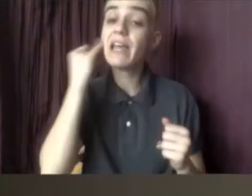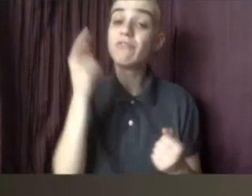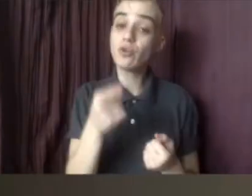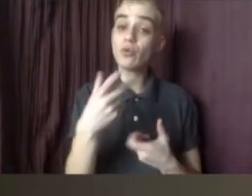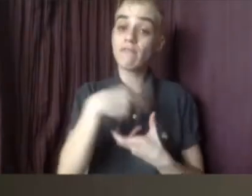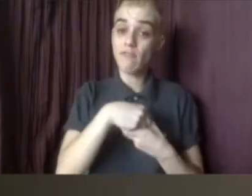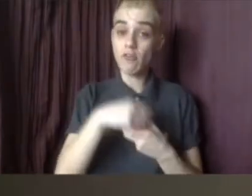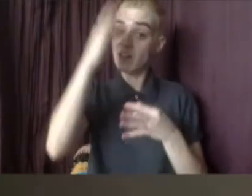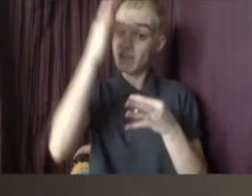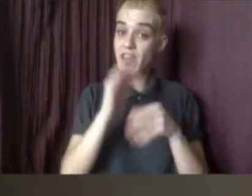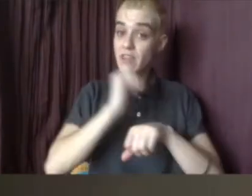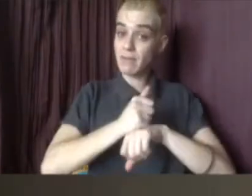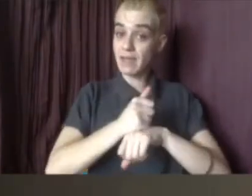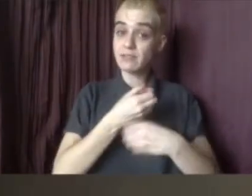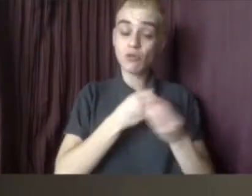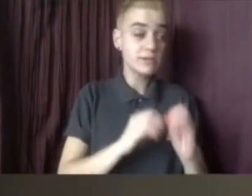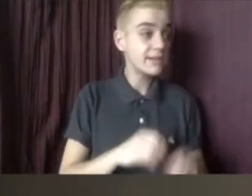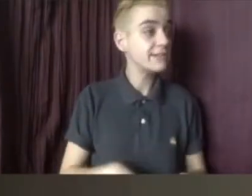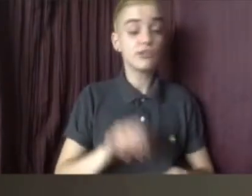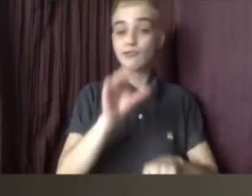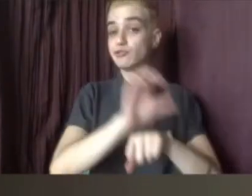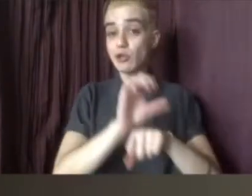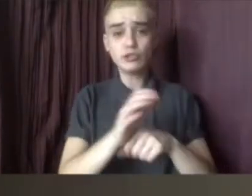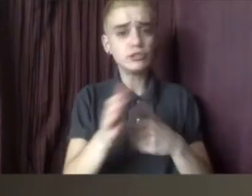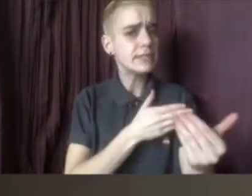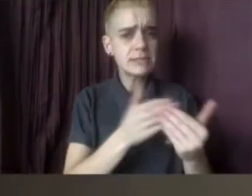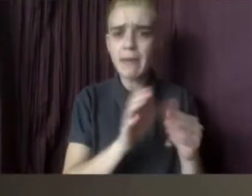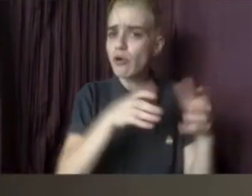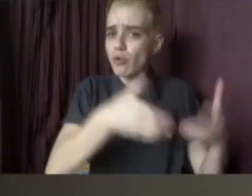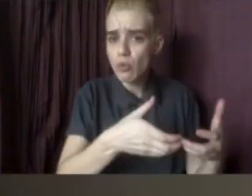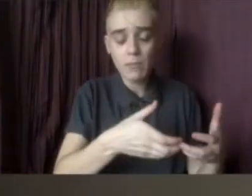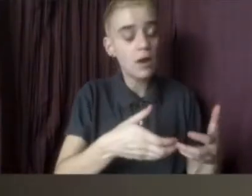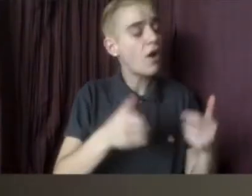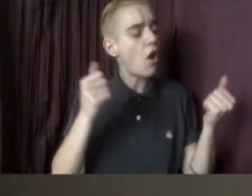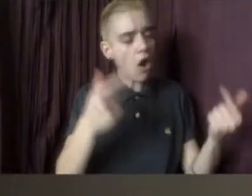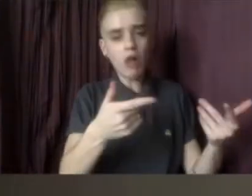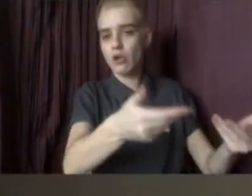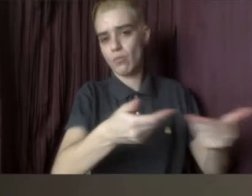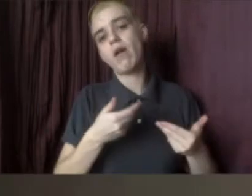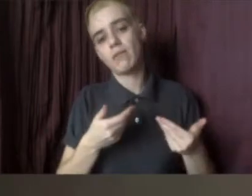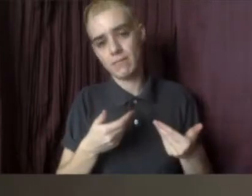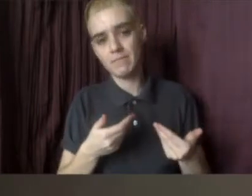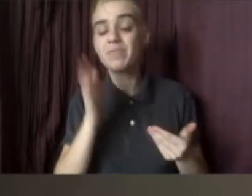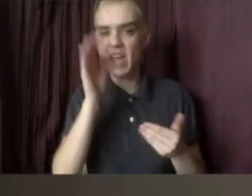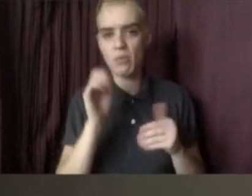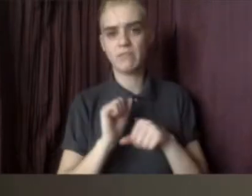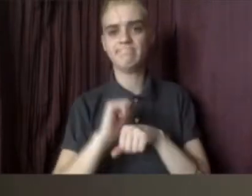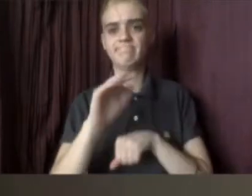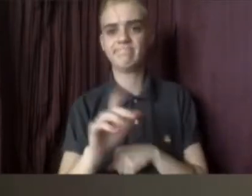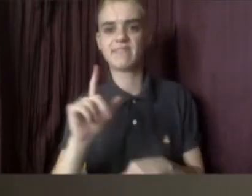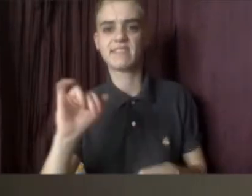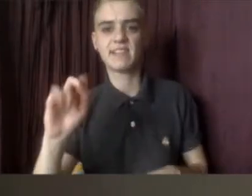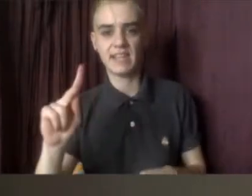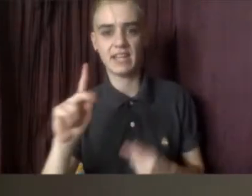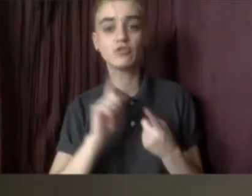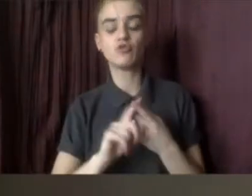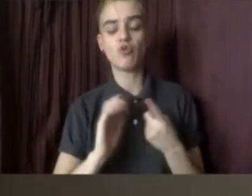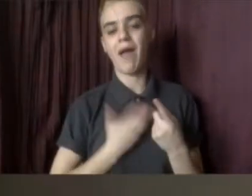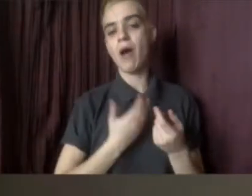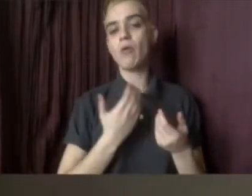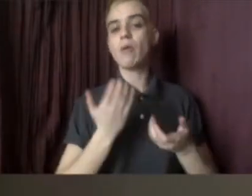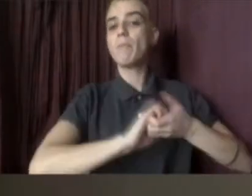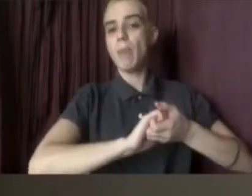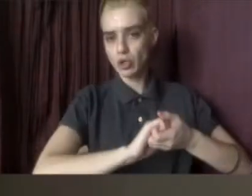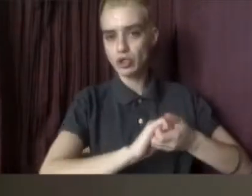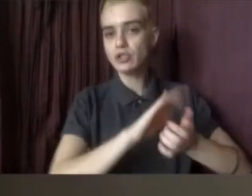and information. Or if you really don't have the bandwidth to engage on that level, how you can support ours if